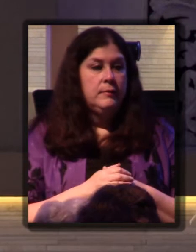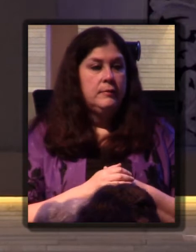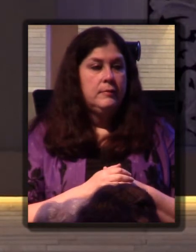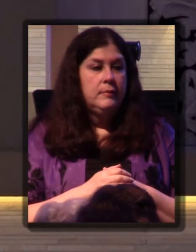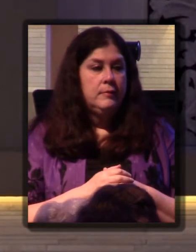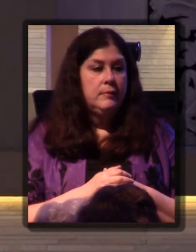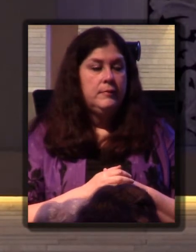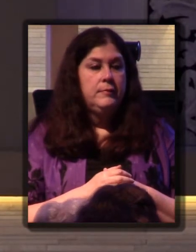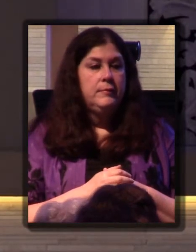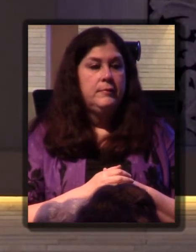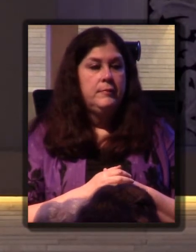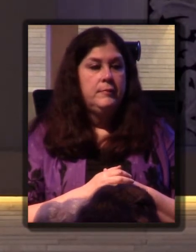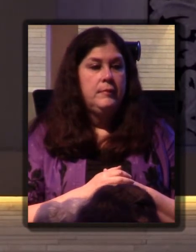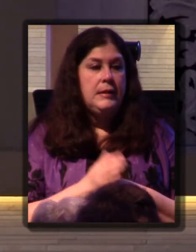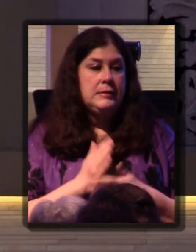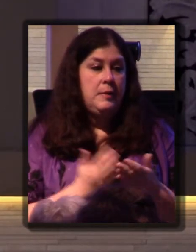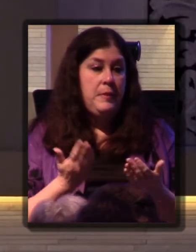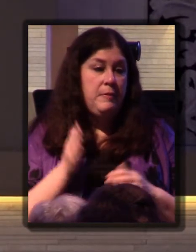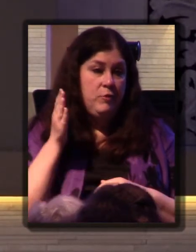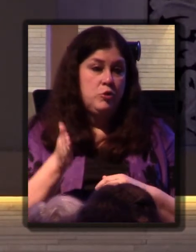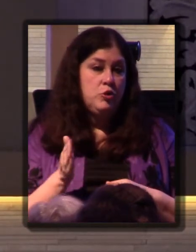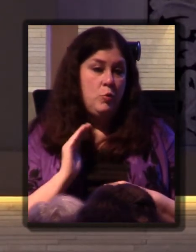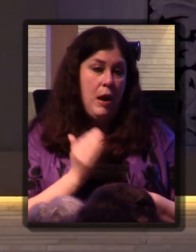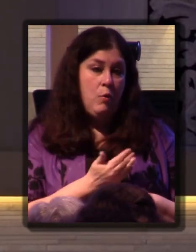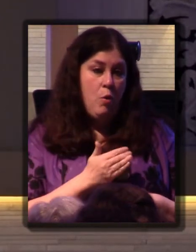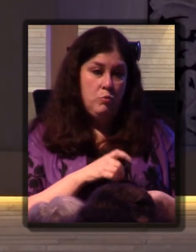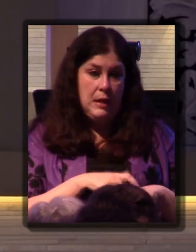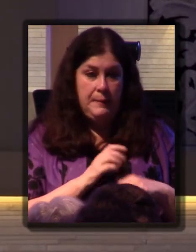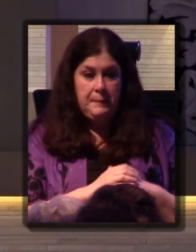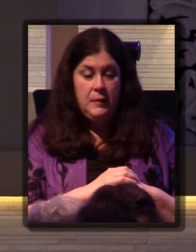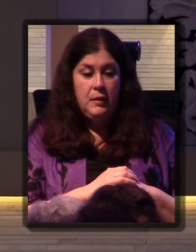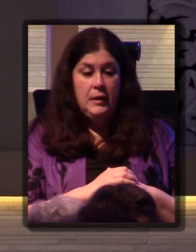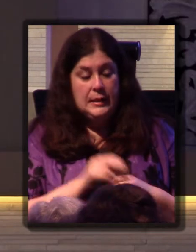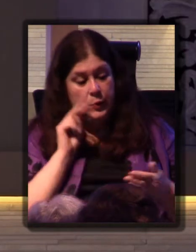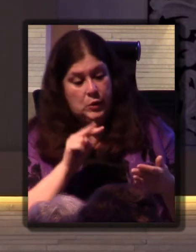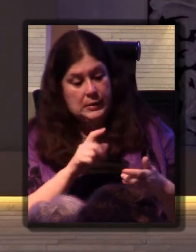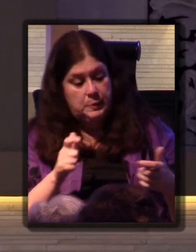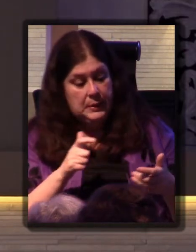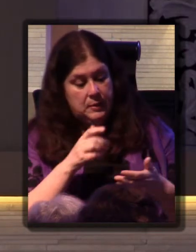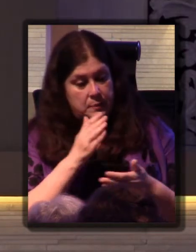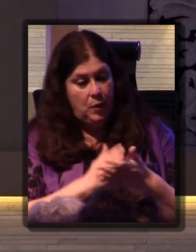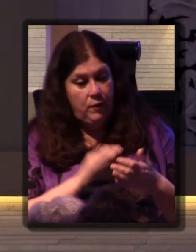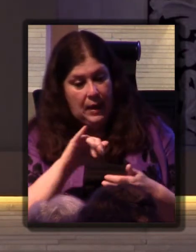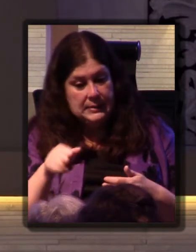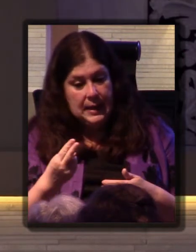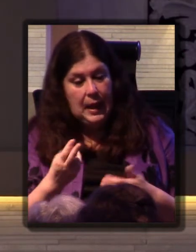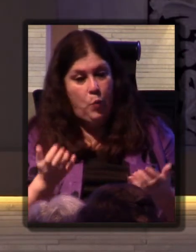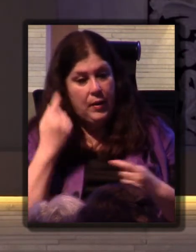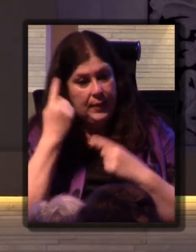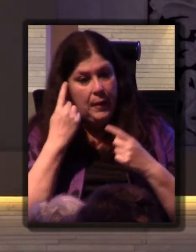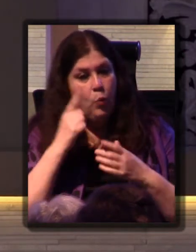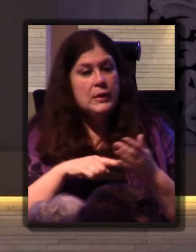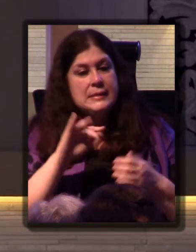some of it is future to our own day perhaps. And so as we look at this rather large chunk of Isaiah this morning,